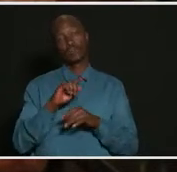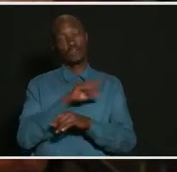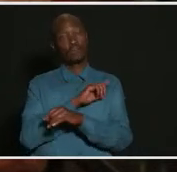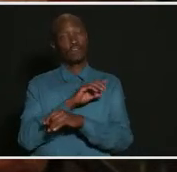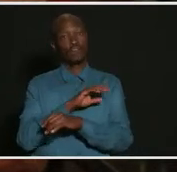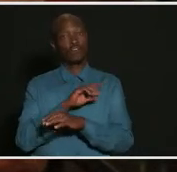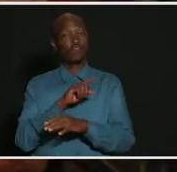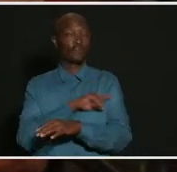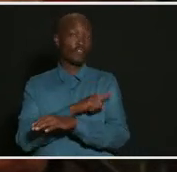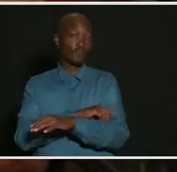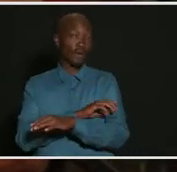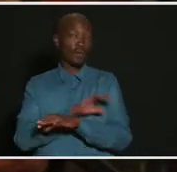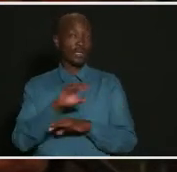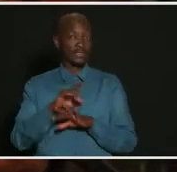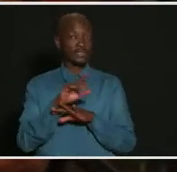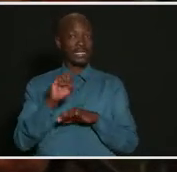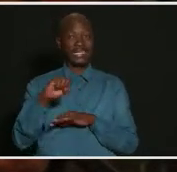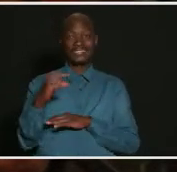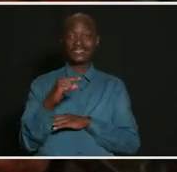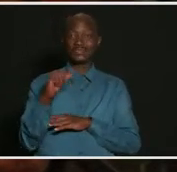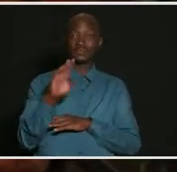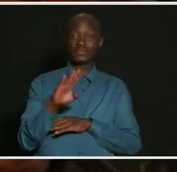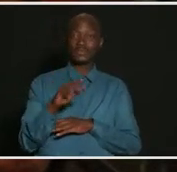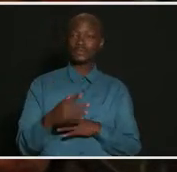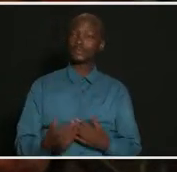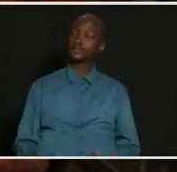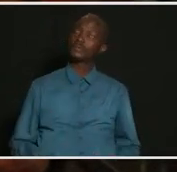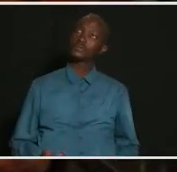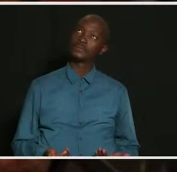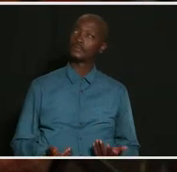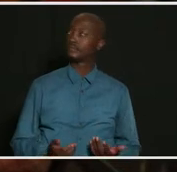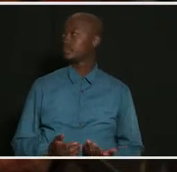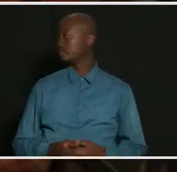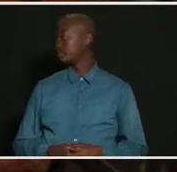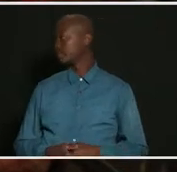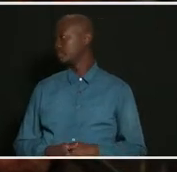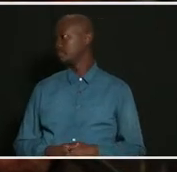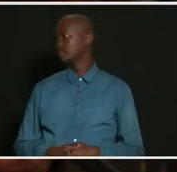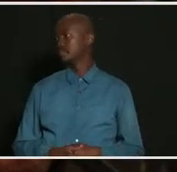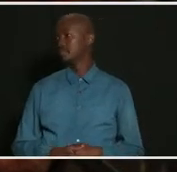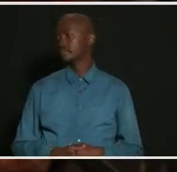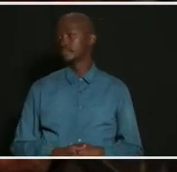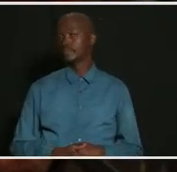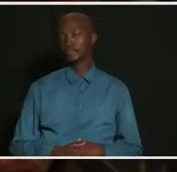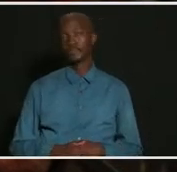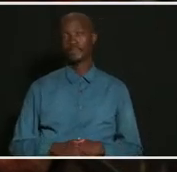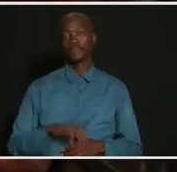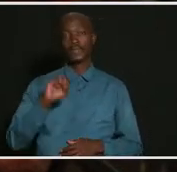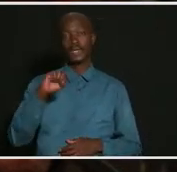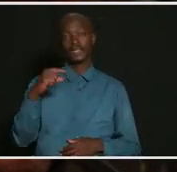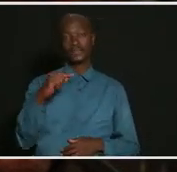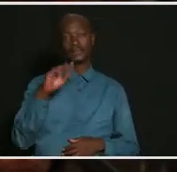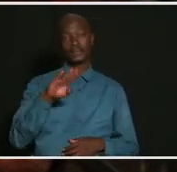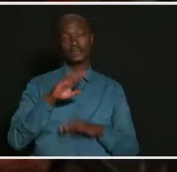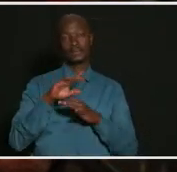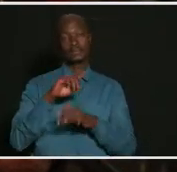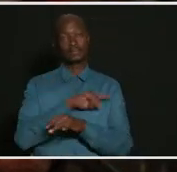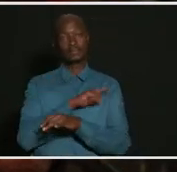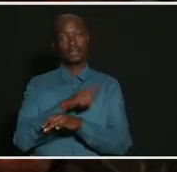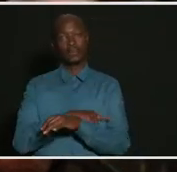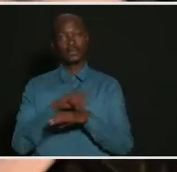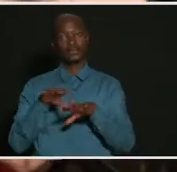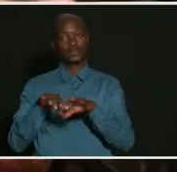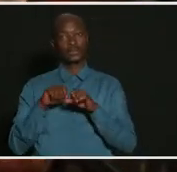has been SCP being or power software STP reimbursing themselves being taken away